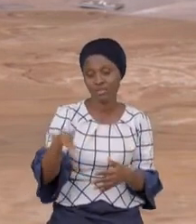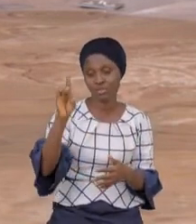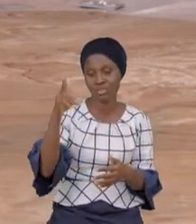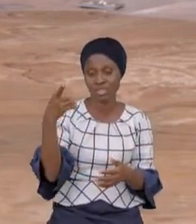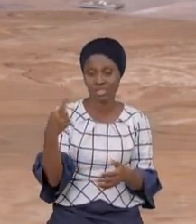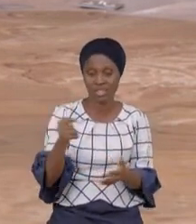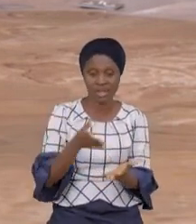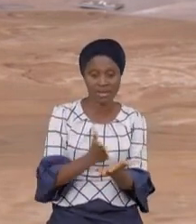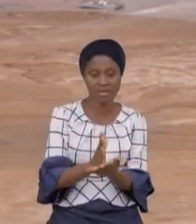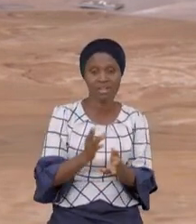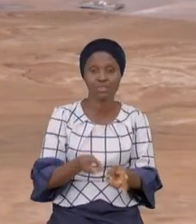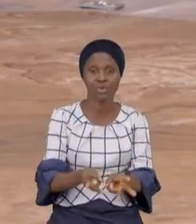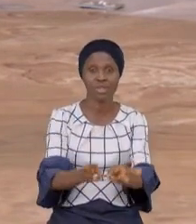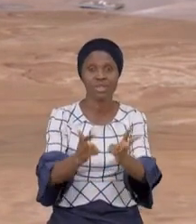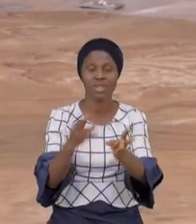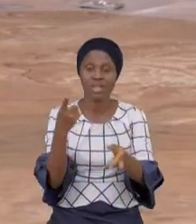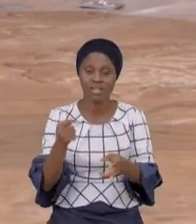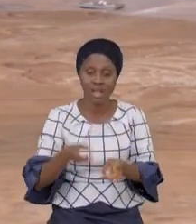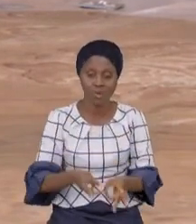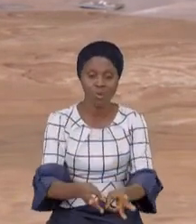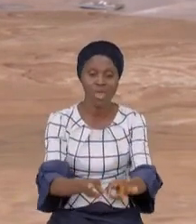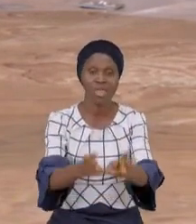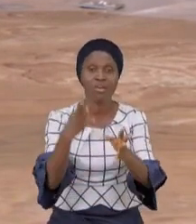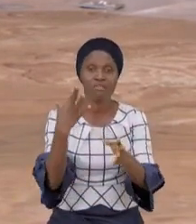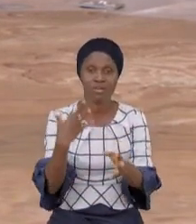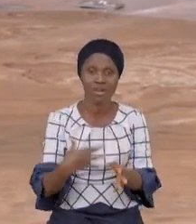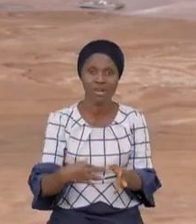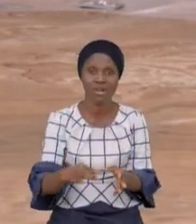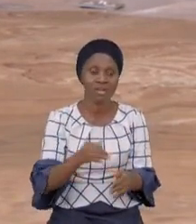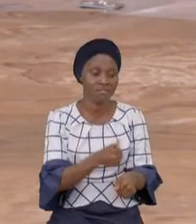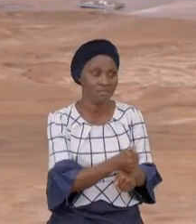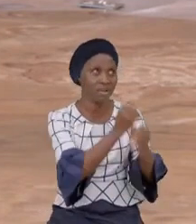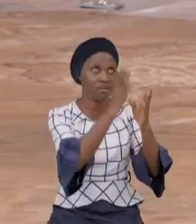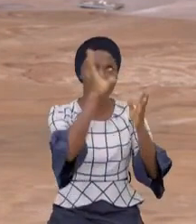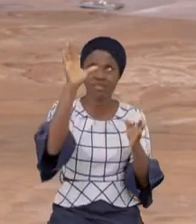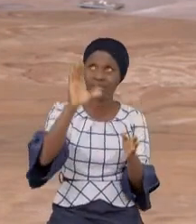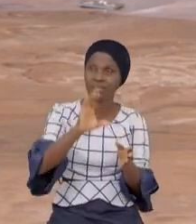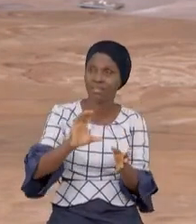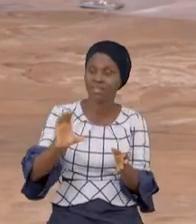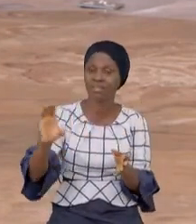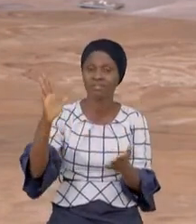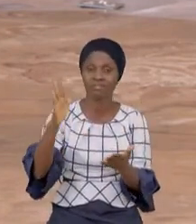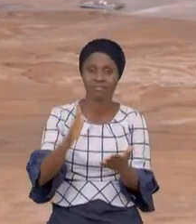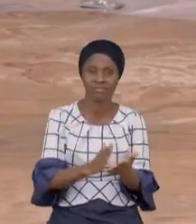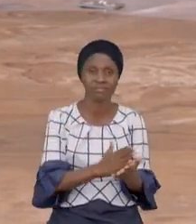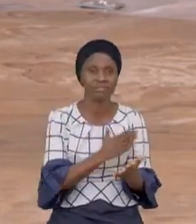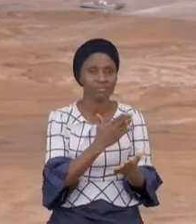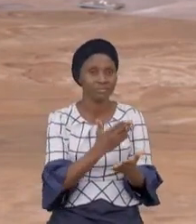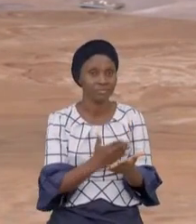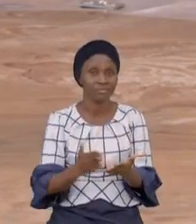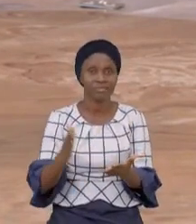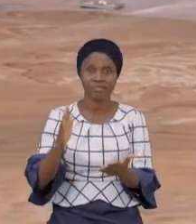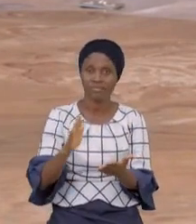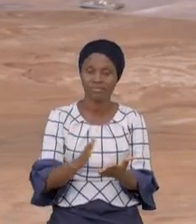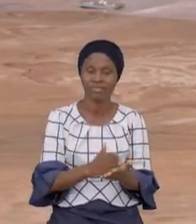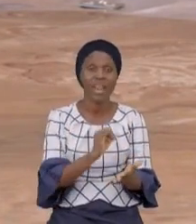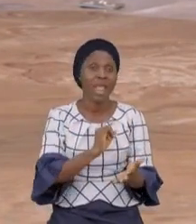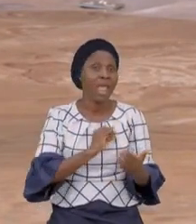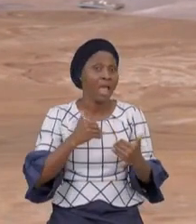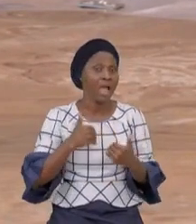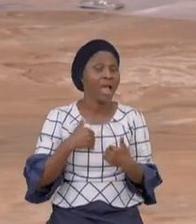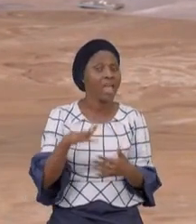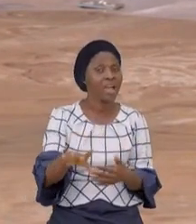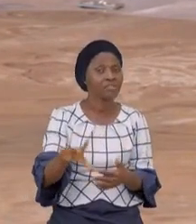have chosen the way of Calvary. I have chosen the